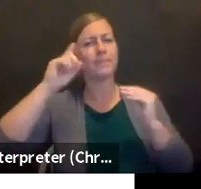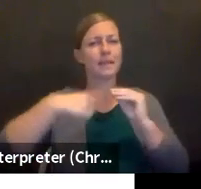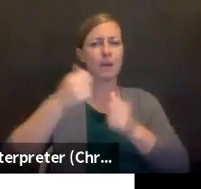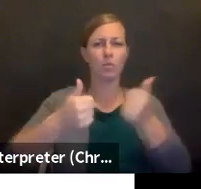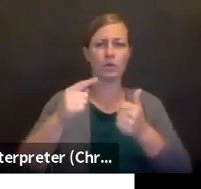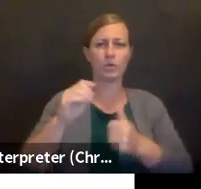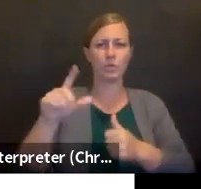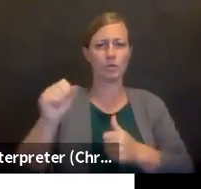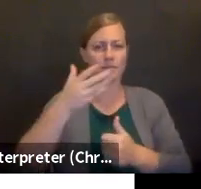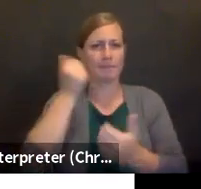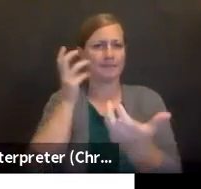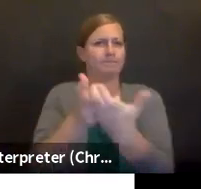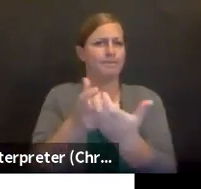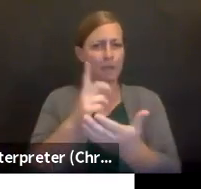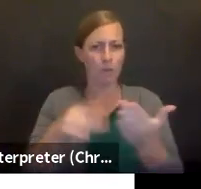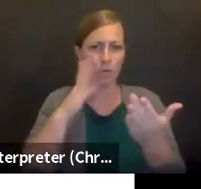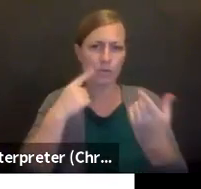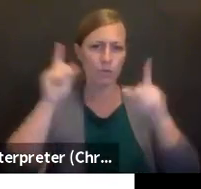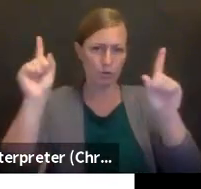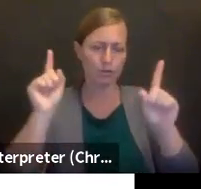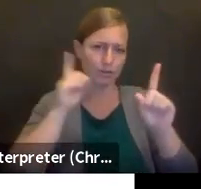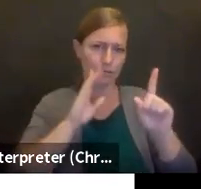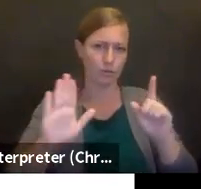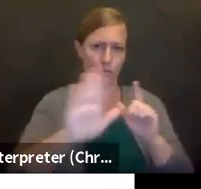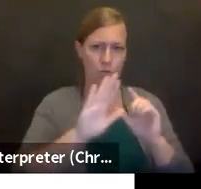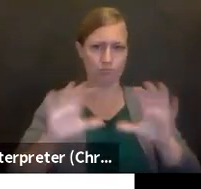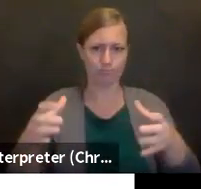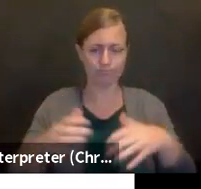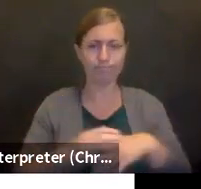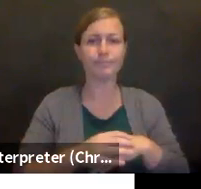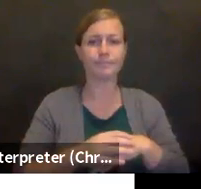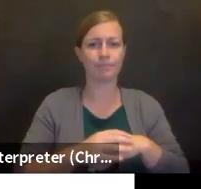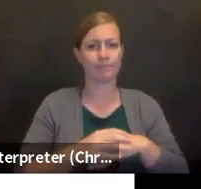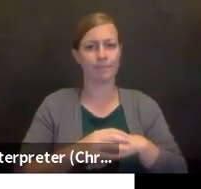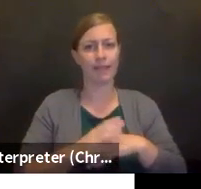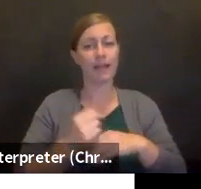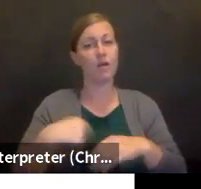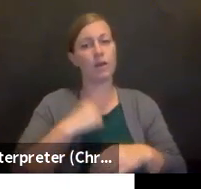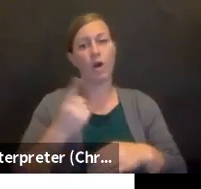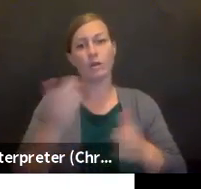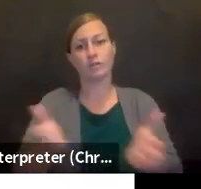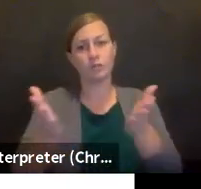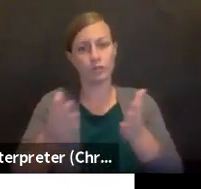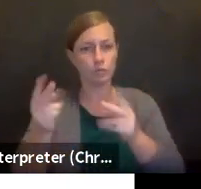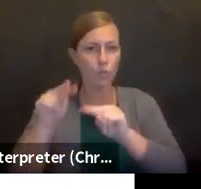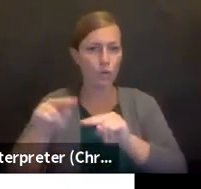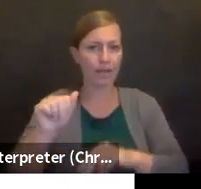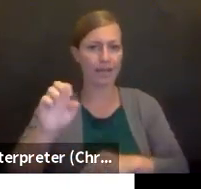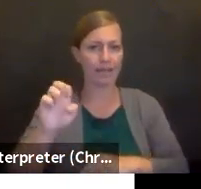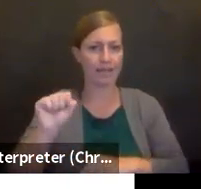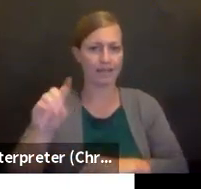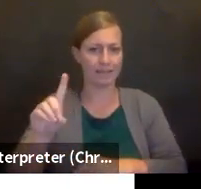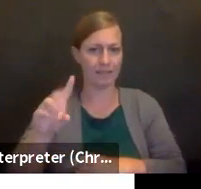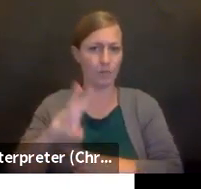your prerogative? How are you going to do this? And we always encourage to look at the AESD website for additional resources